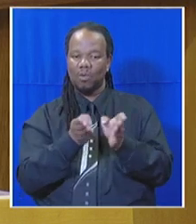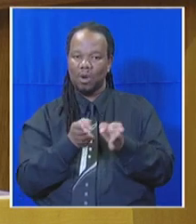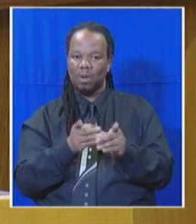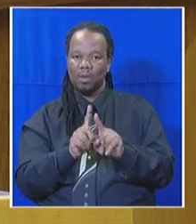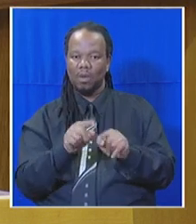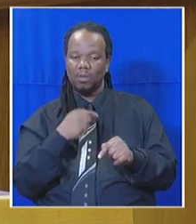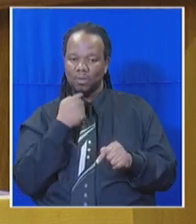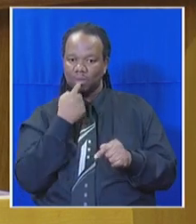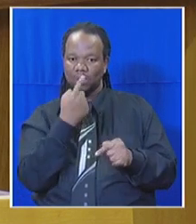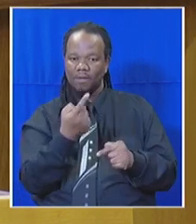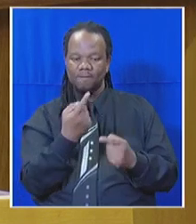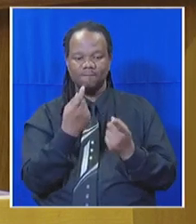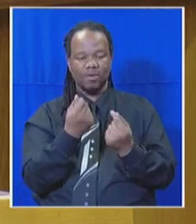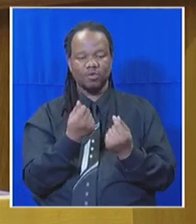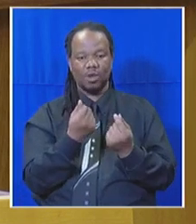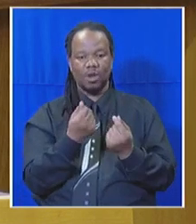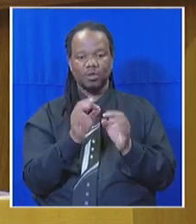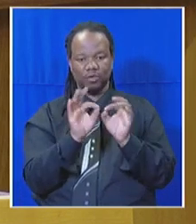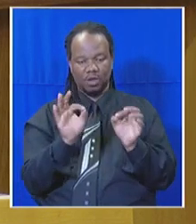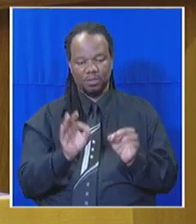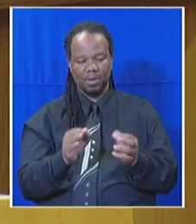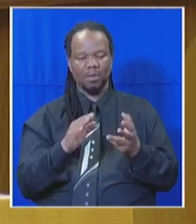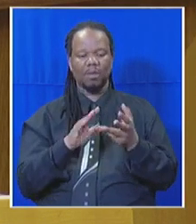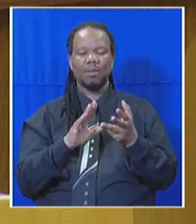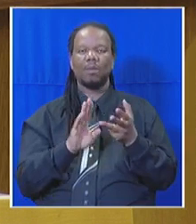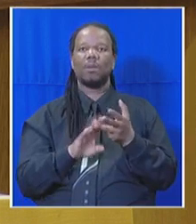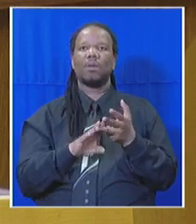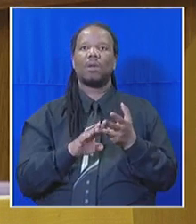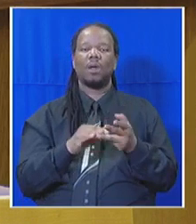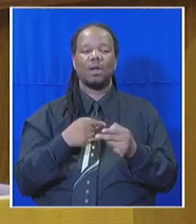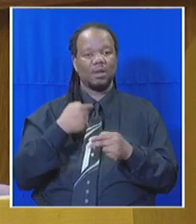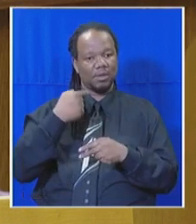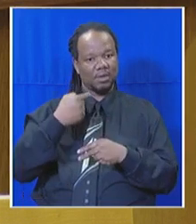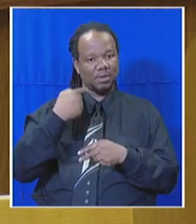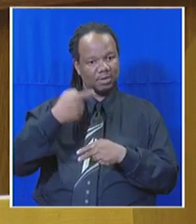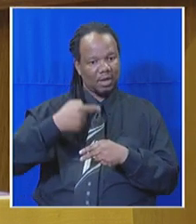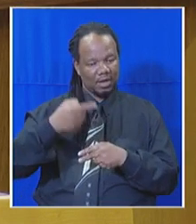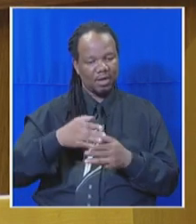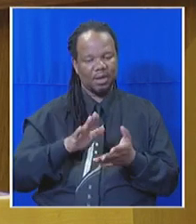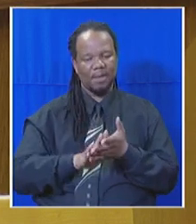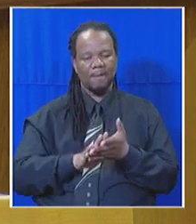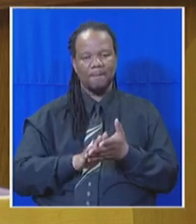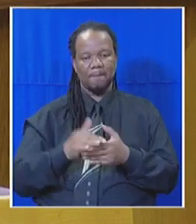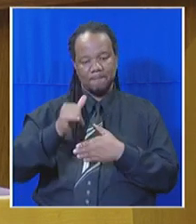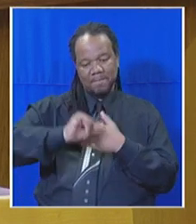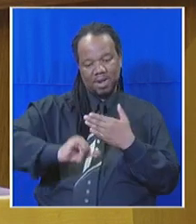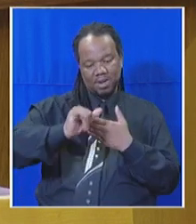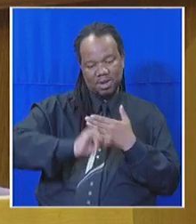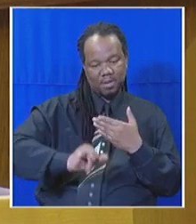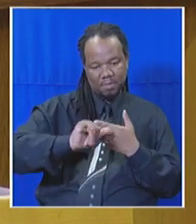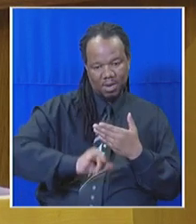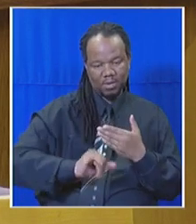financial statements, stringent daily and monthly reconciliation to ensure